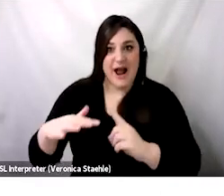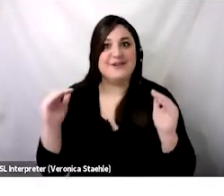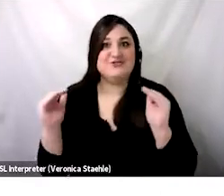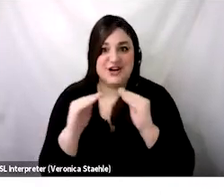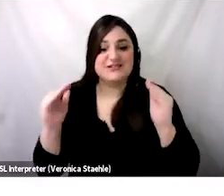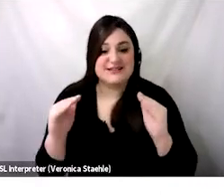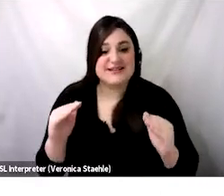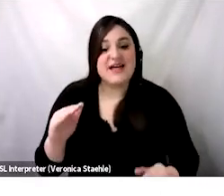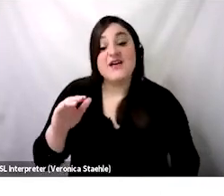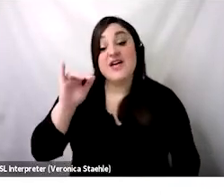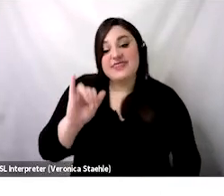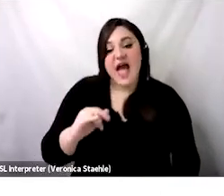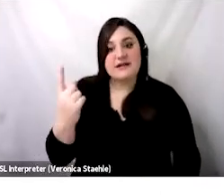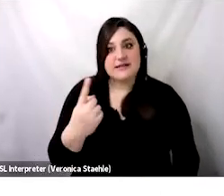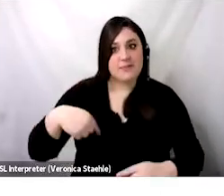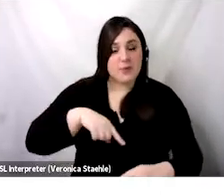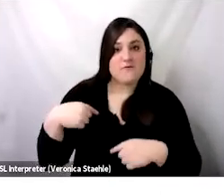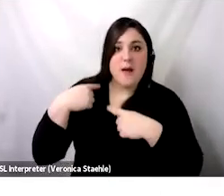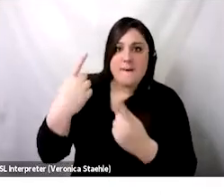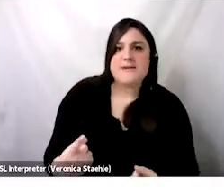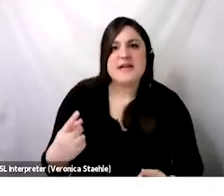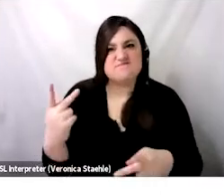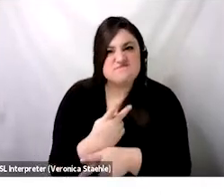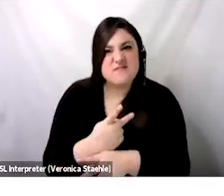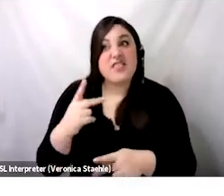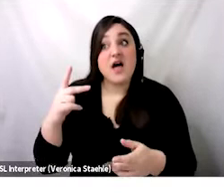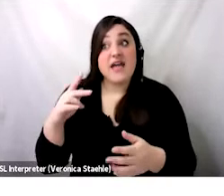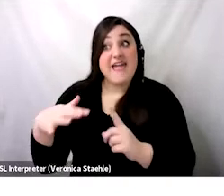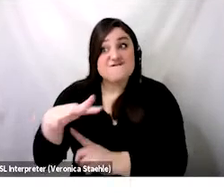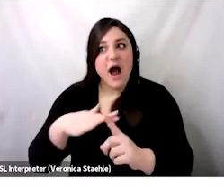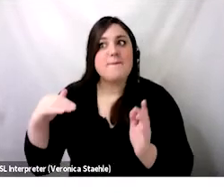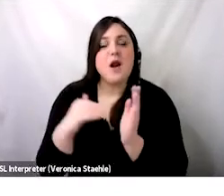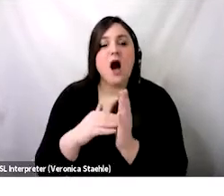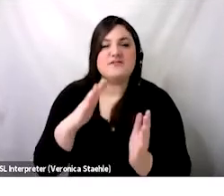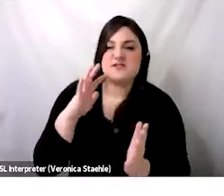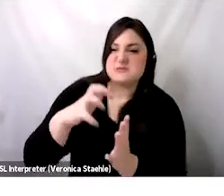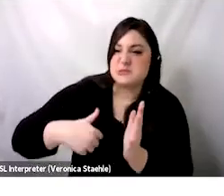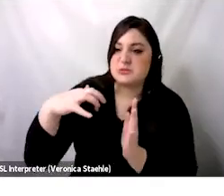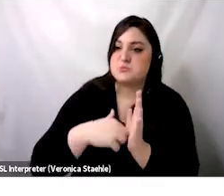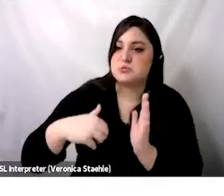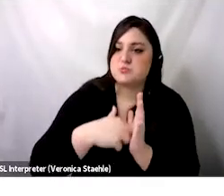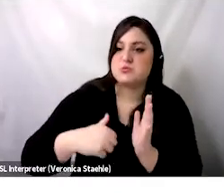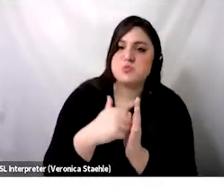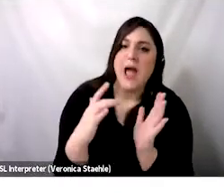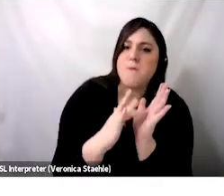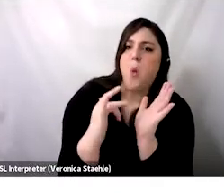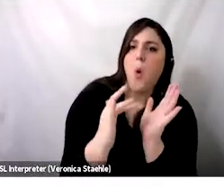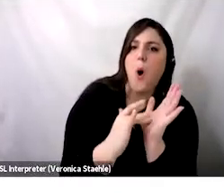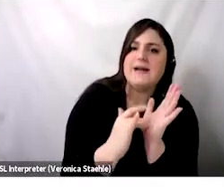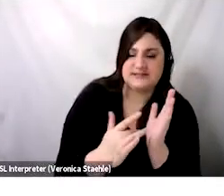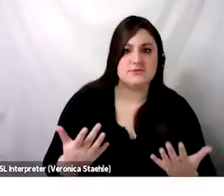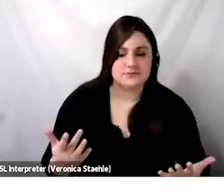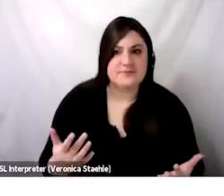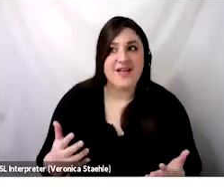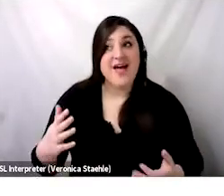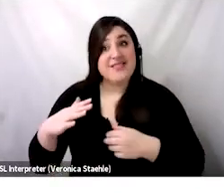for years has been extractive and exploitative, realizing that the planet can no longer sustain